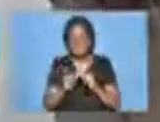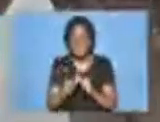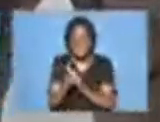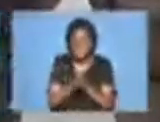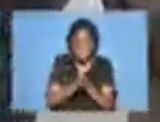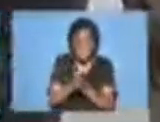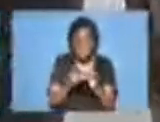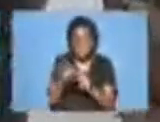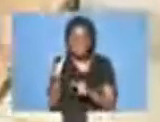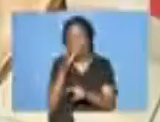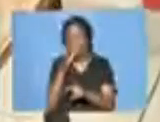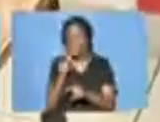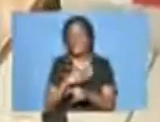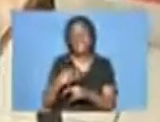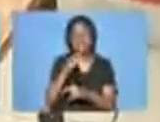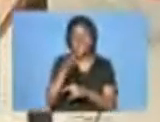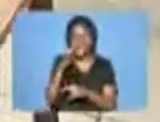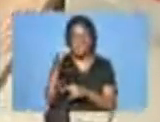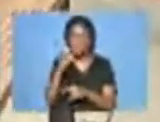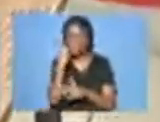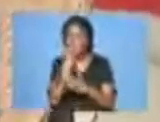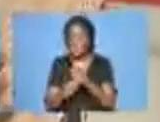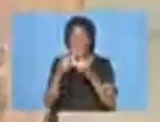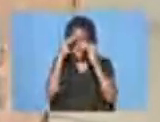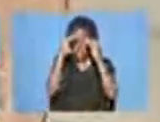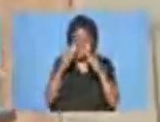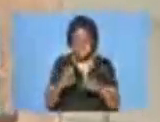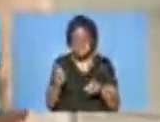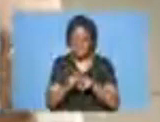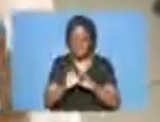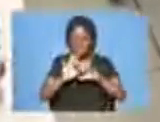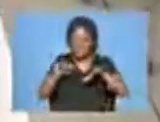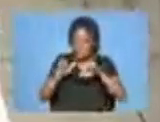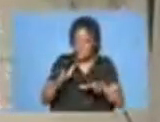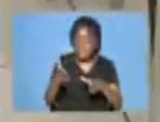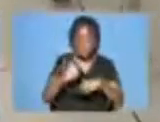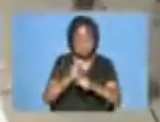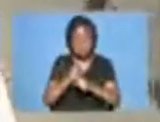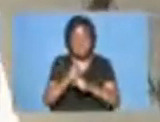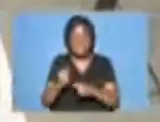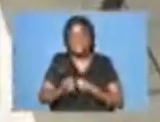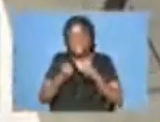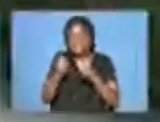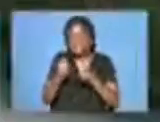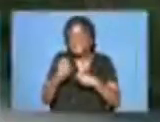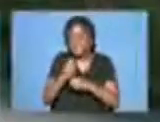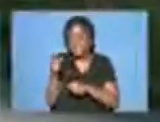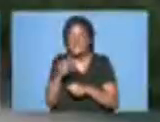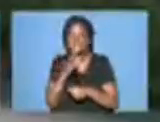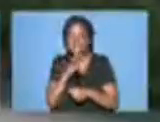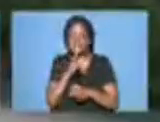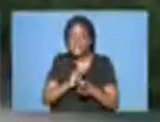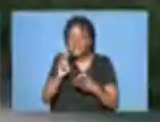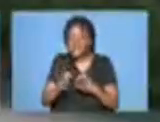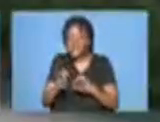both educators. Wells, who is also a swimmer, says he made sacrifices to make his mother's investment worthwhile. I love swimming, it's